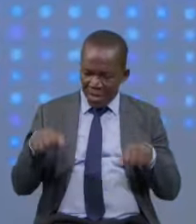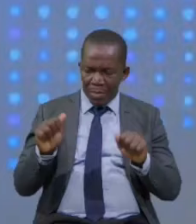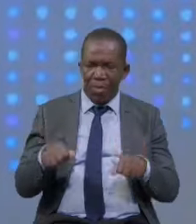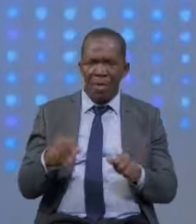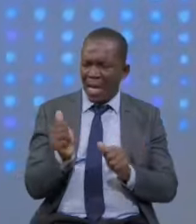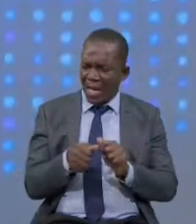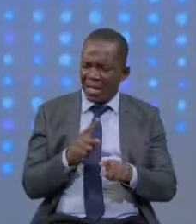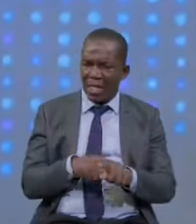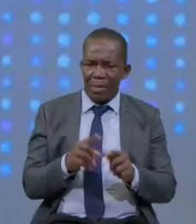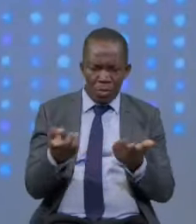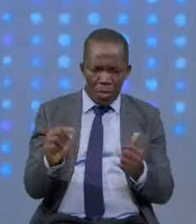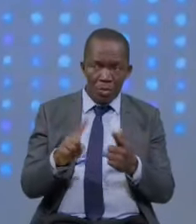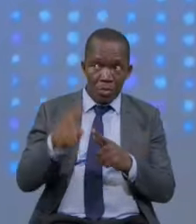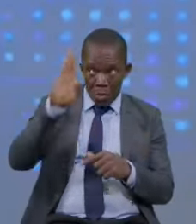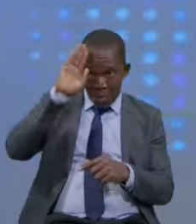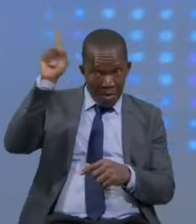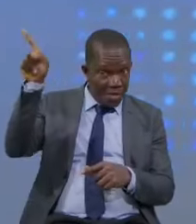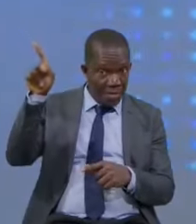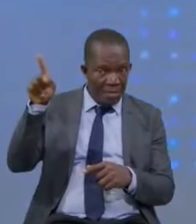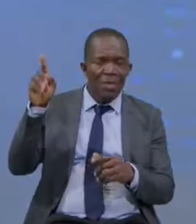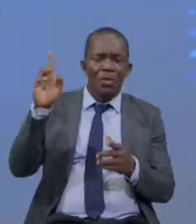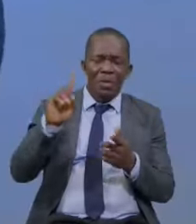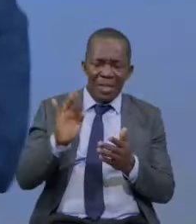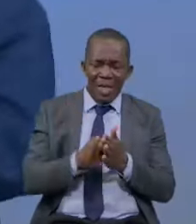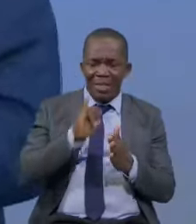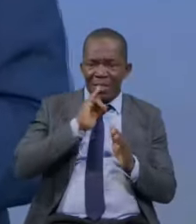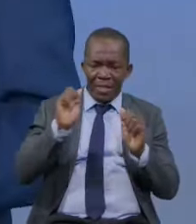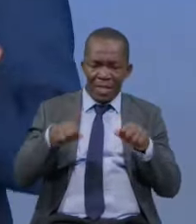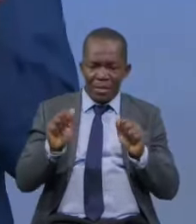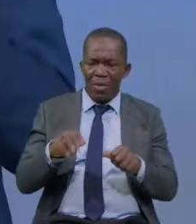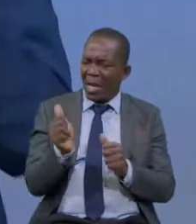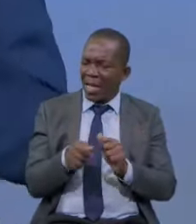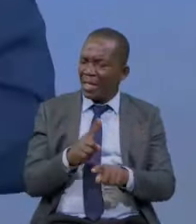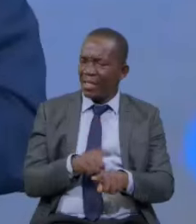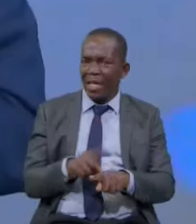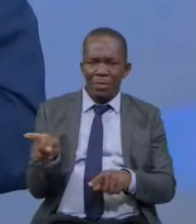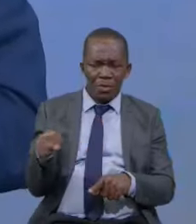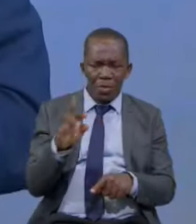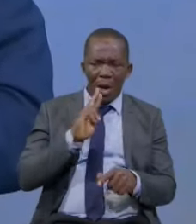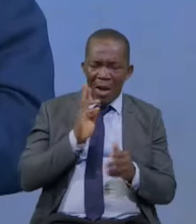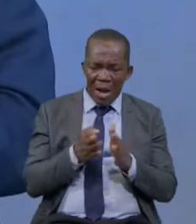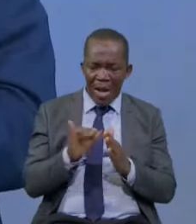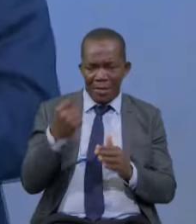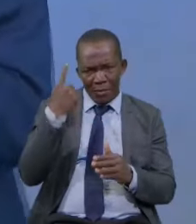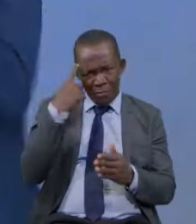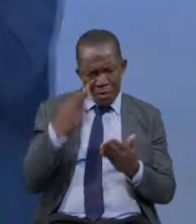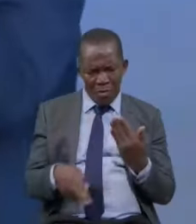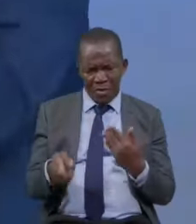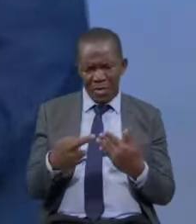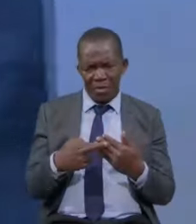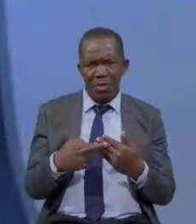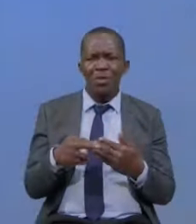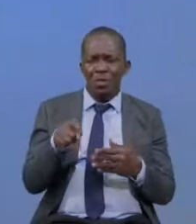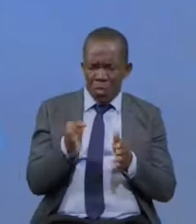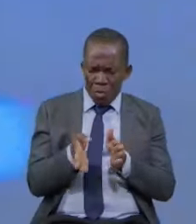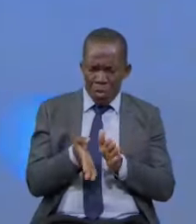Every time you're asking for restoration, you're coming to him that is able. Every time you're